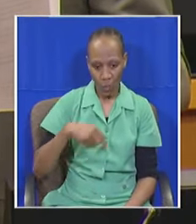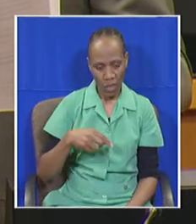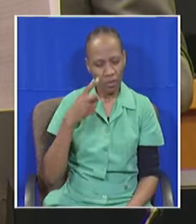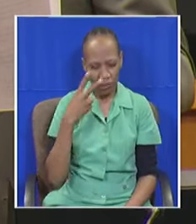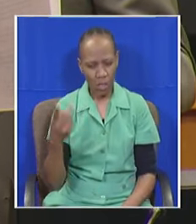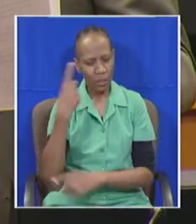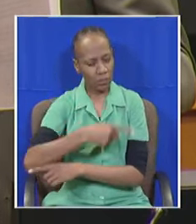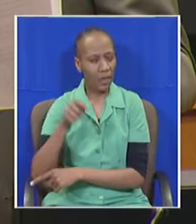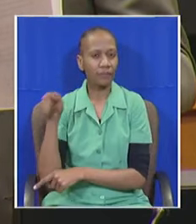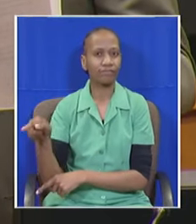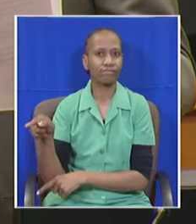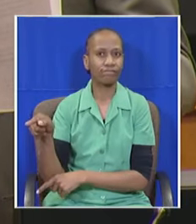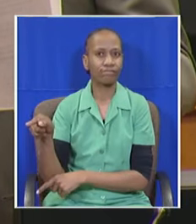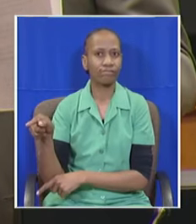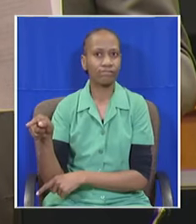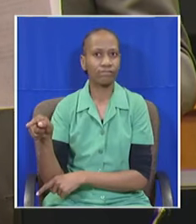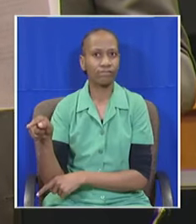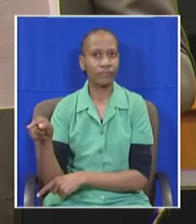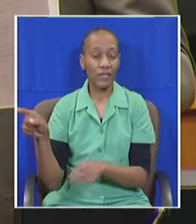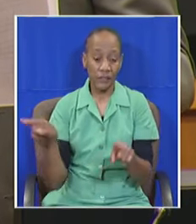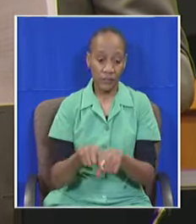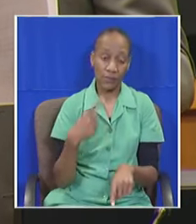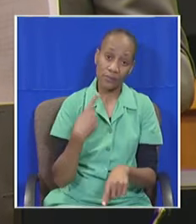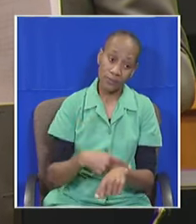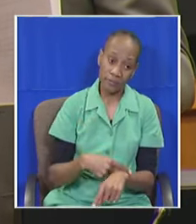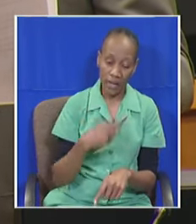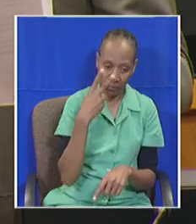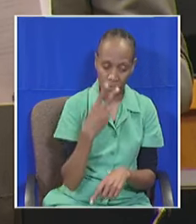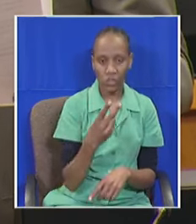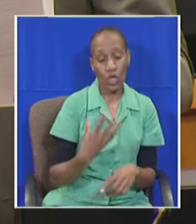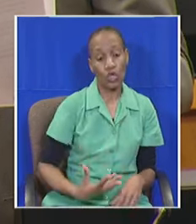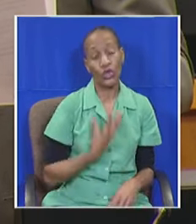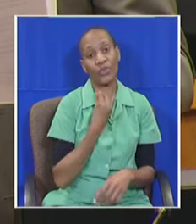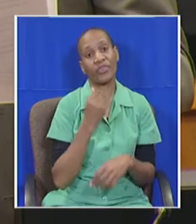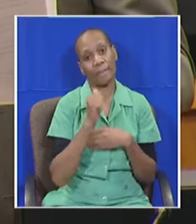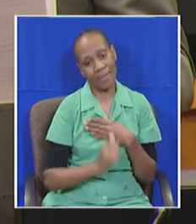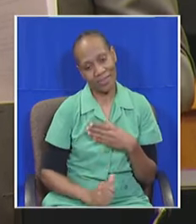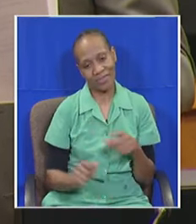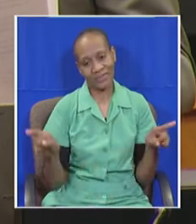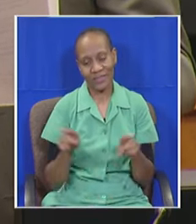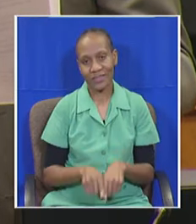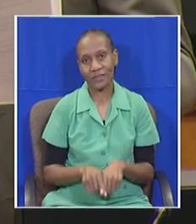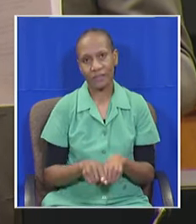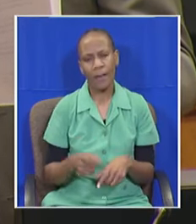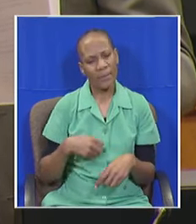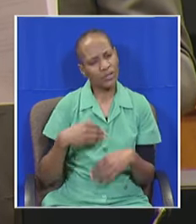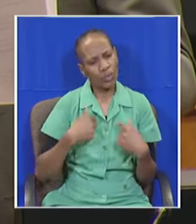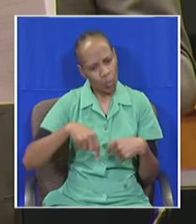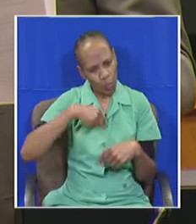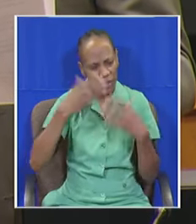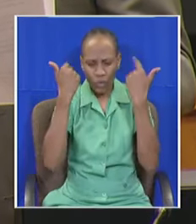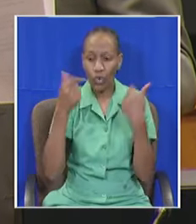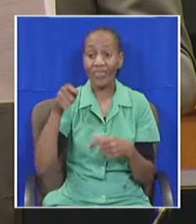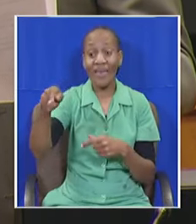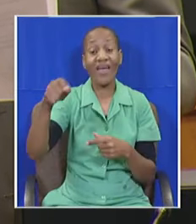day while we were at the same time acknowledging the Youth Month. Little did we know that in the Eastern